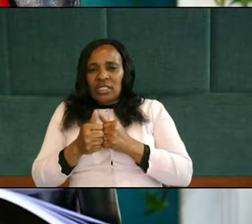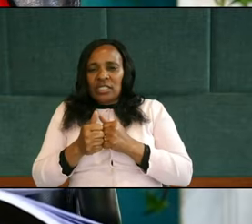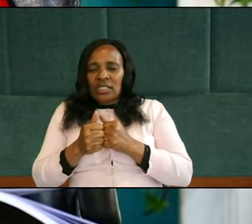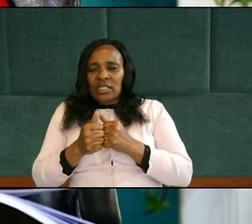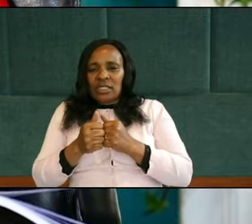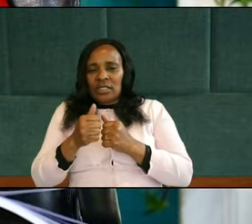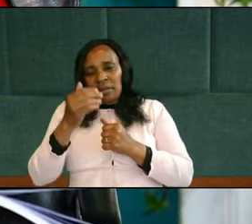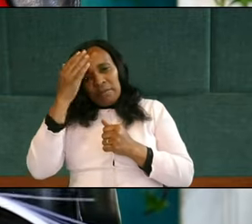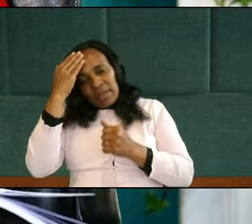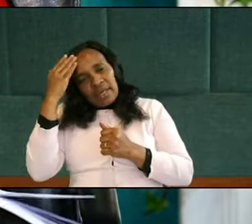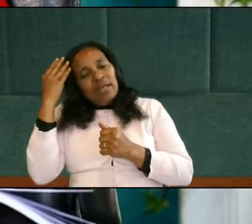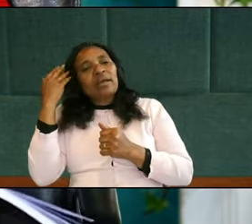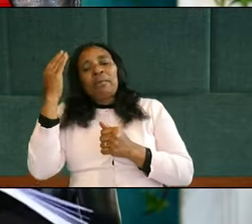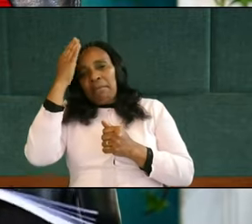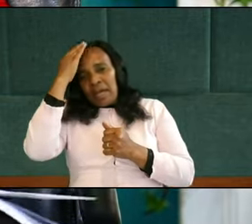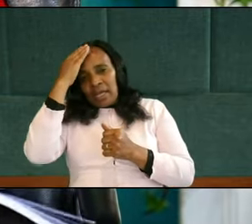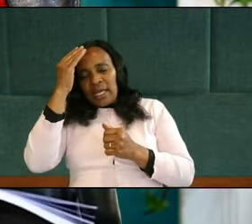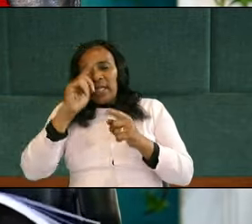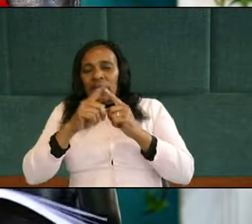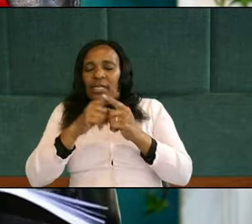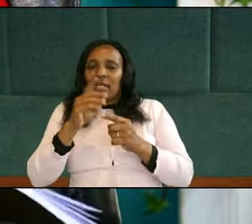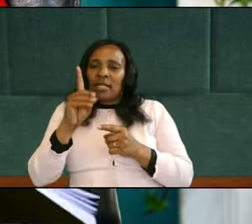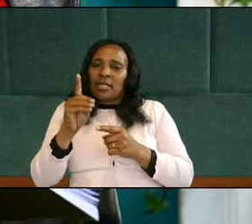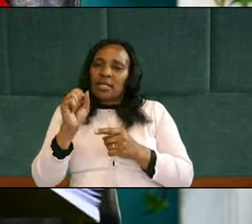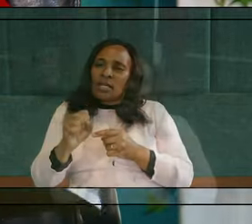part. So, Debbie, you can take us through it.